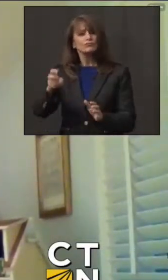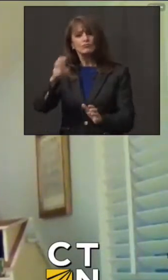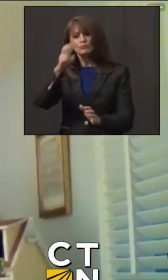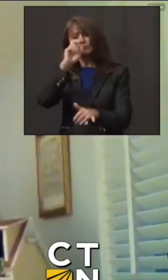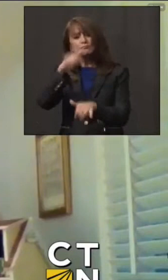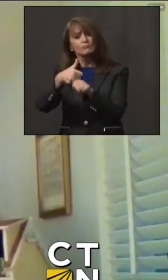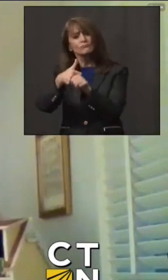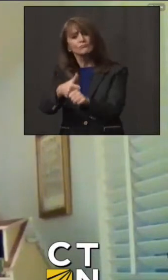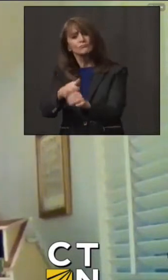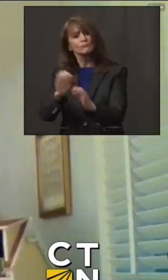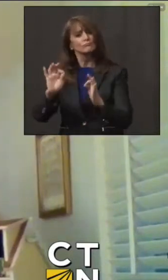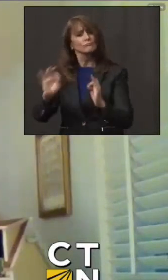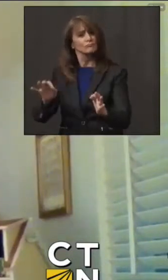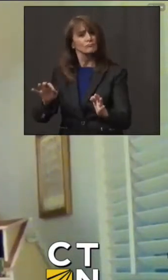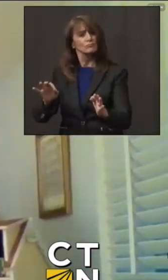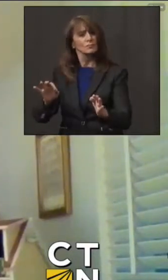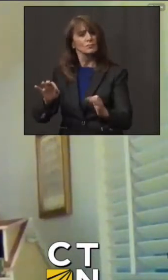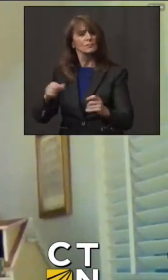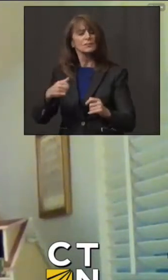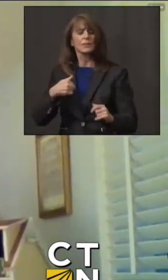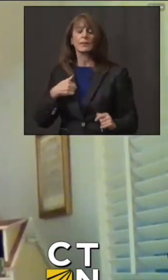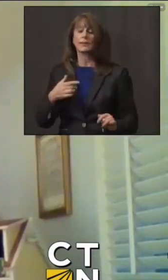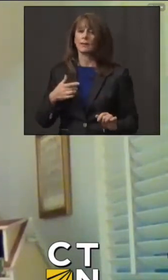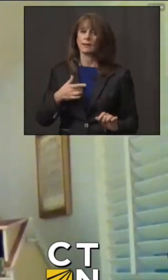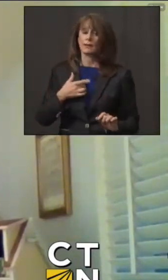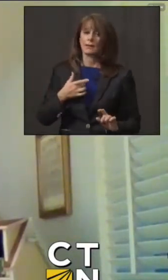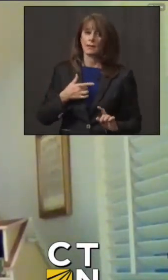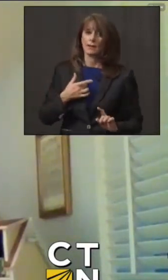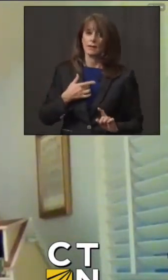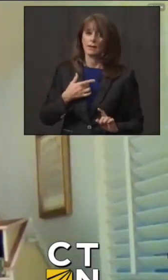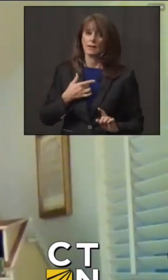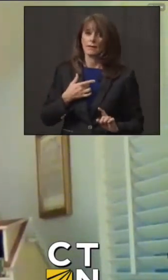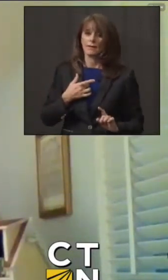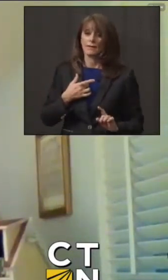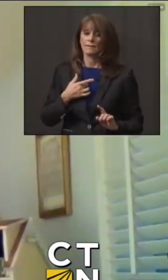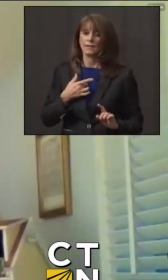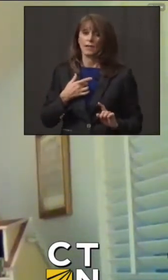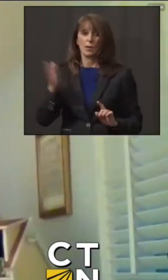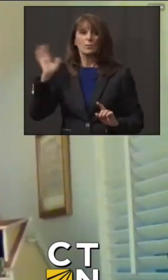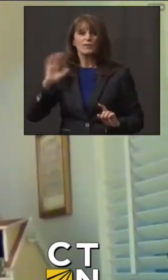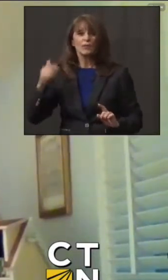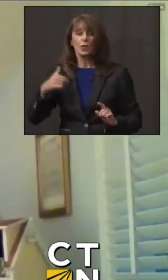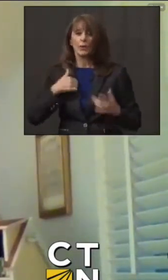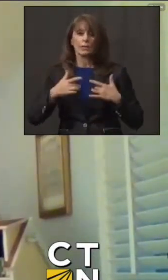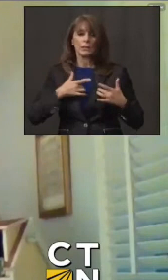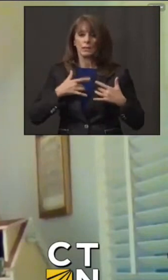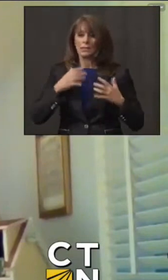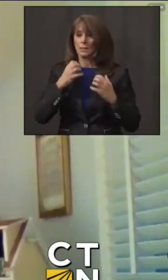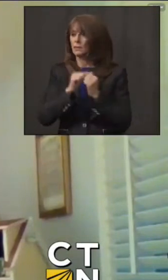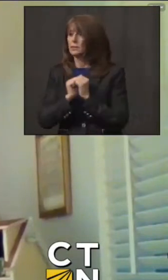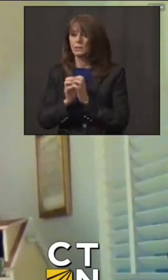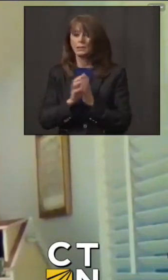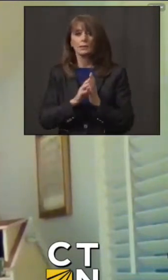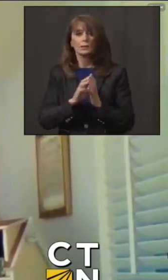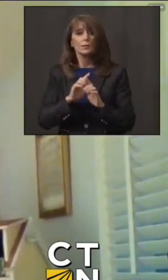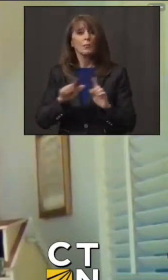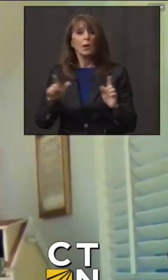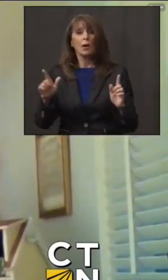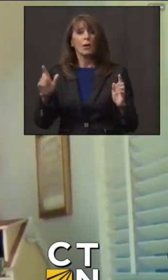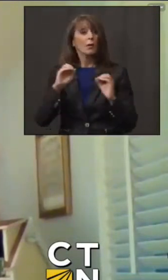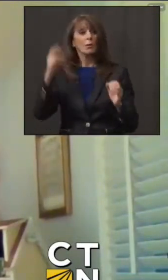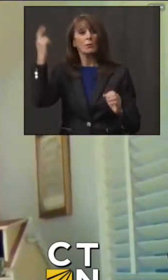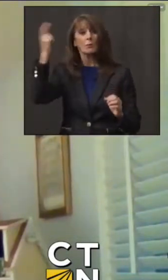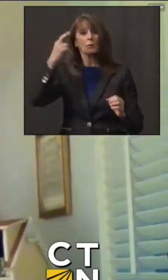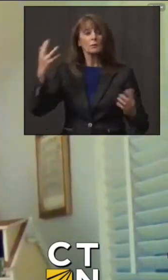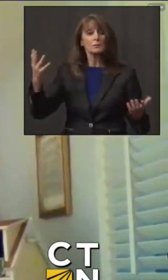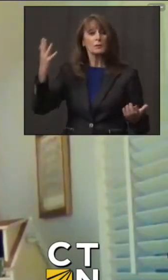and I think all the worrying that we did was pretty unfounded. Our